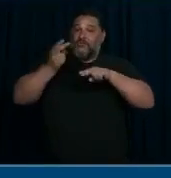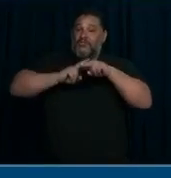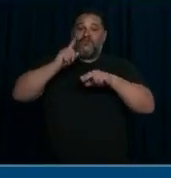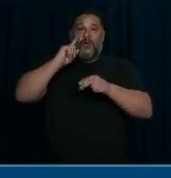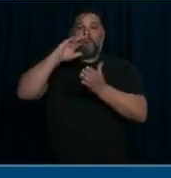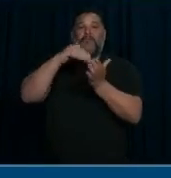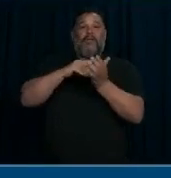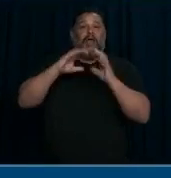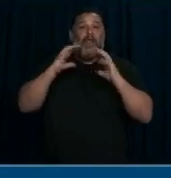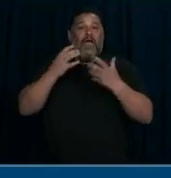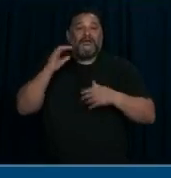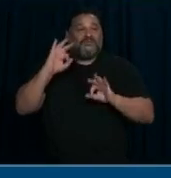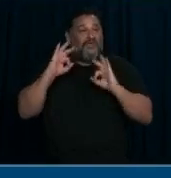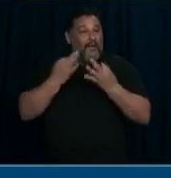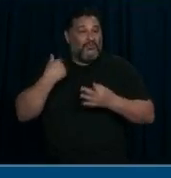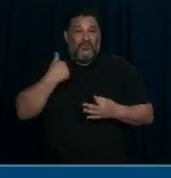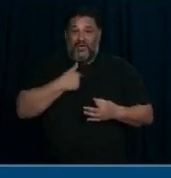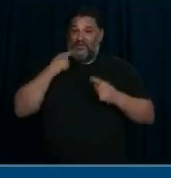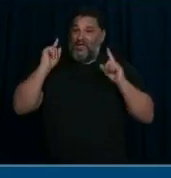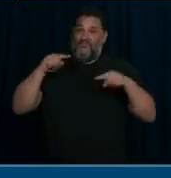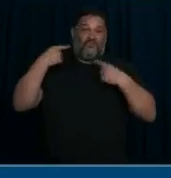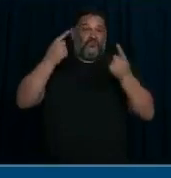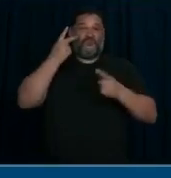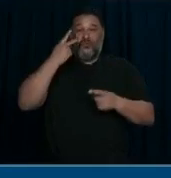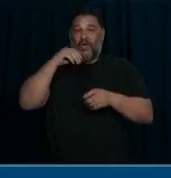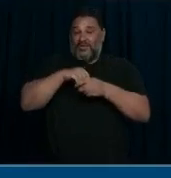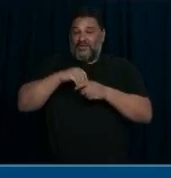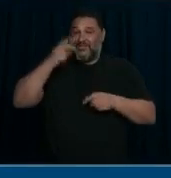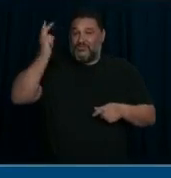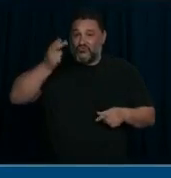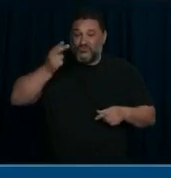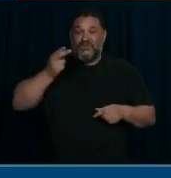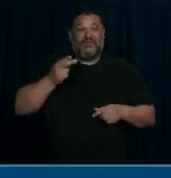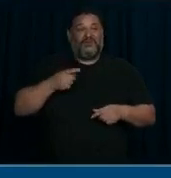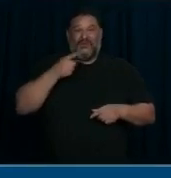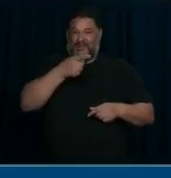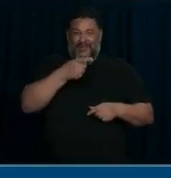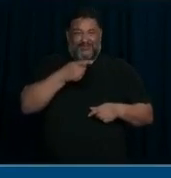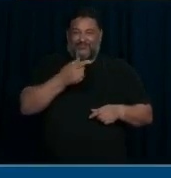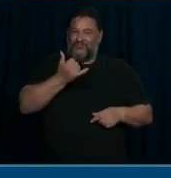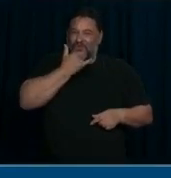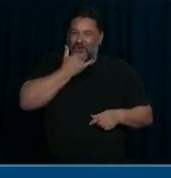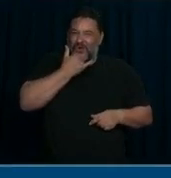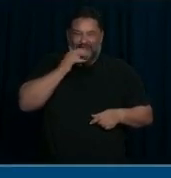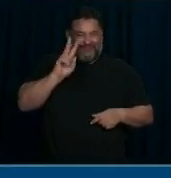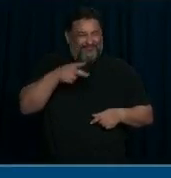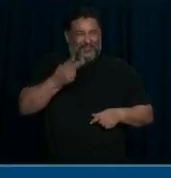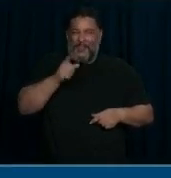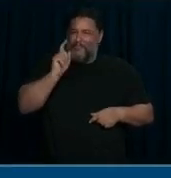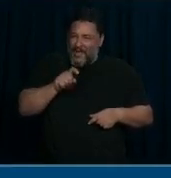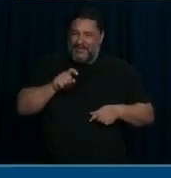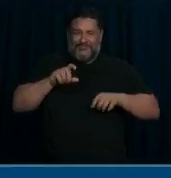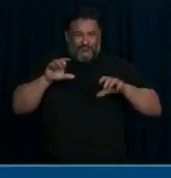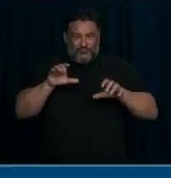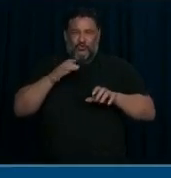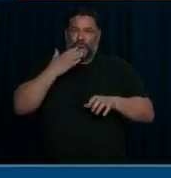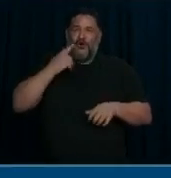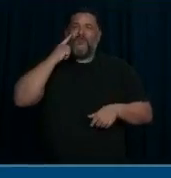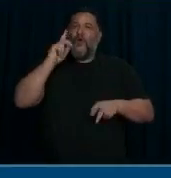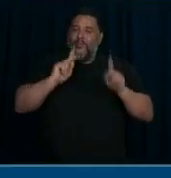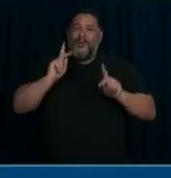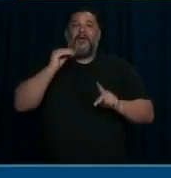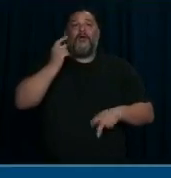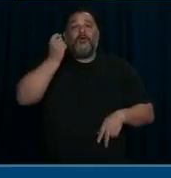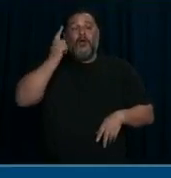middle-class families that we ever saw in American history. He's got that exactly wrong. We need to start doing right by people and understand that our